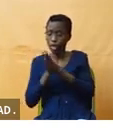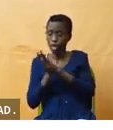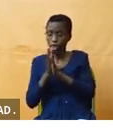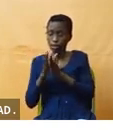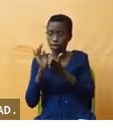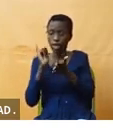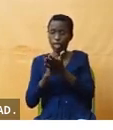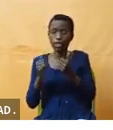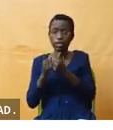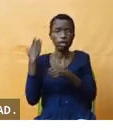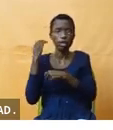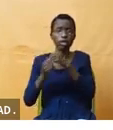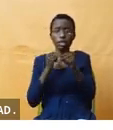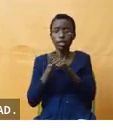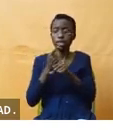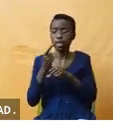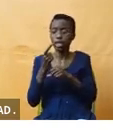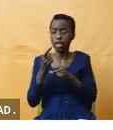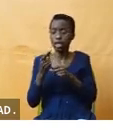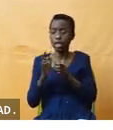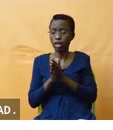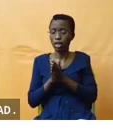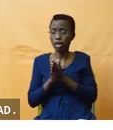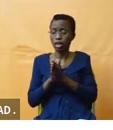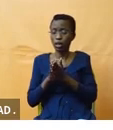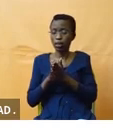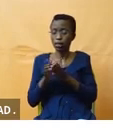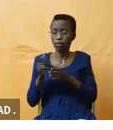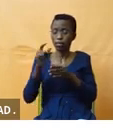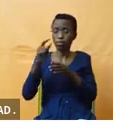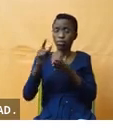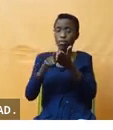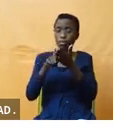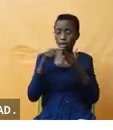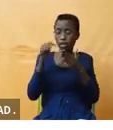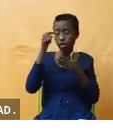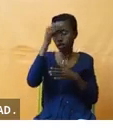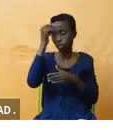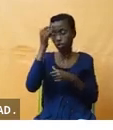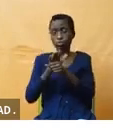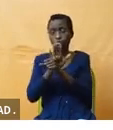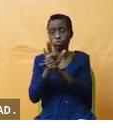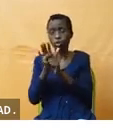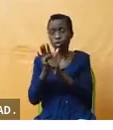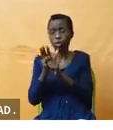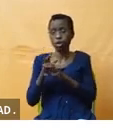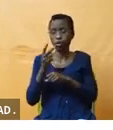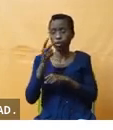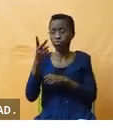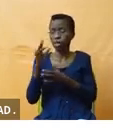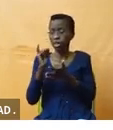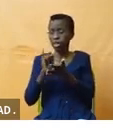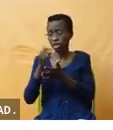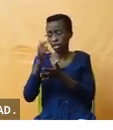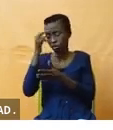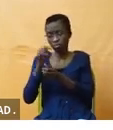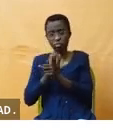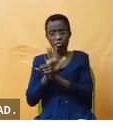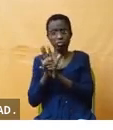the increase in debt that you're seeing in different countries is really because of COVID-19. So we realized that it's not, COVID-19 is